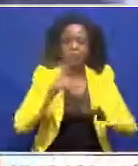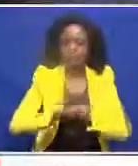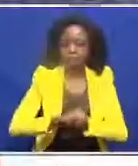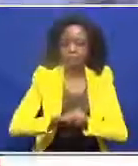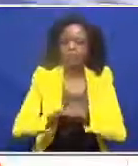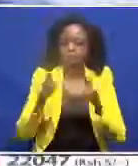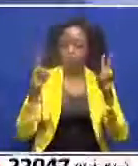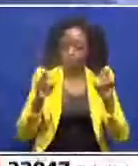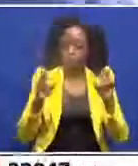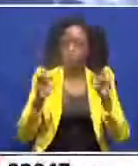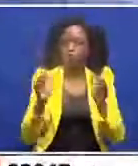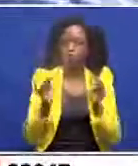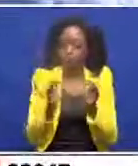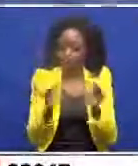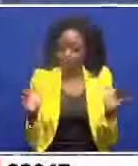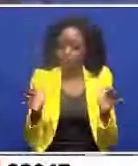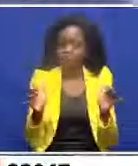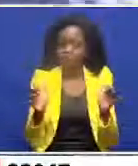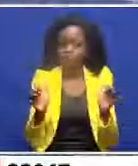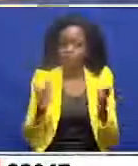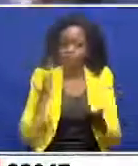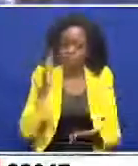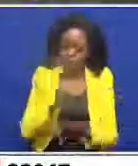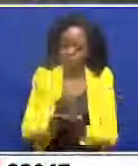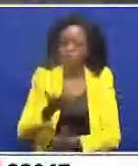will be expedited with the true